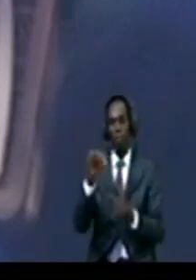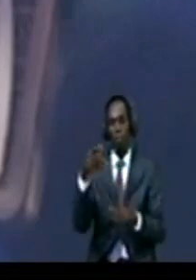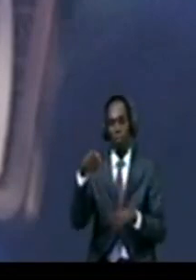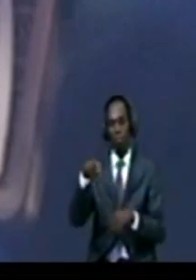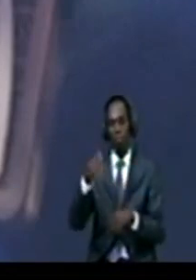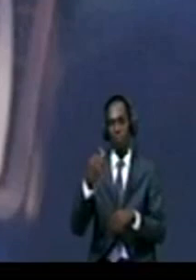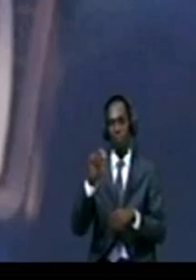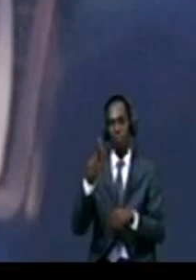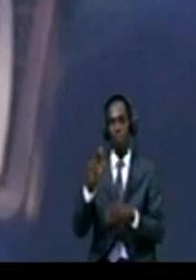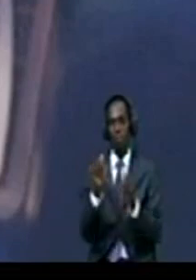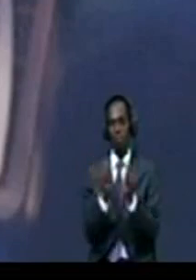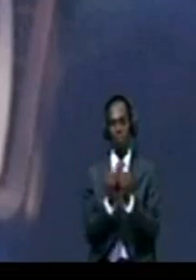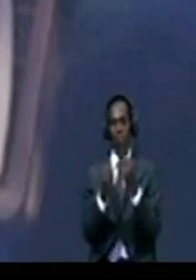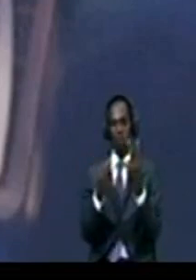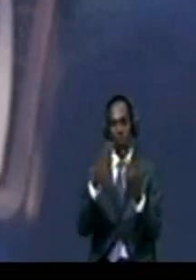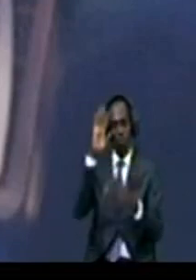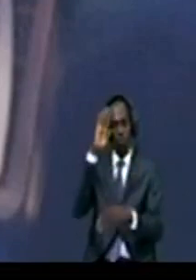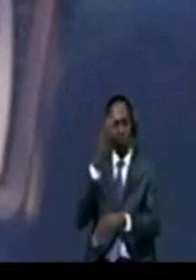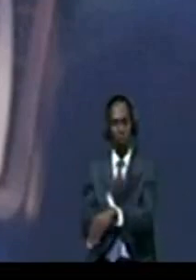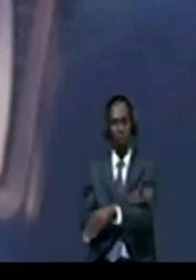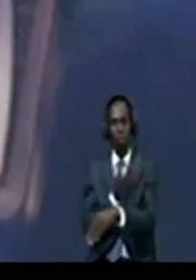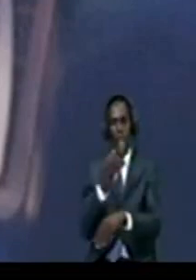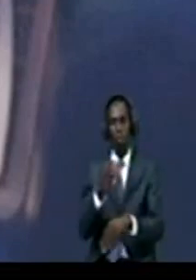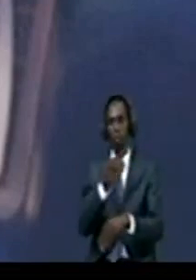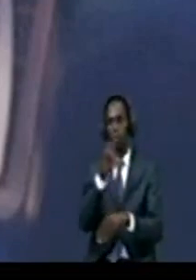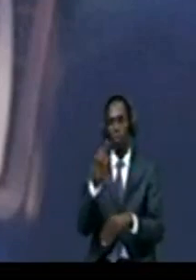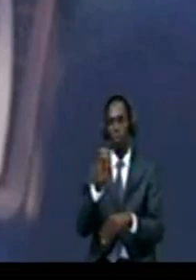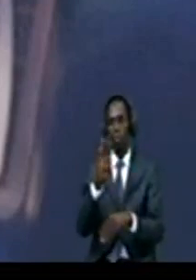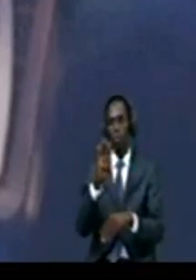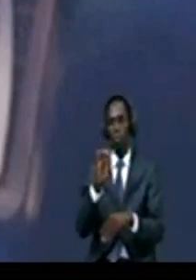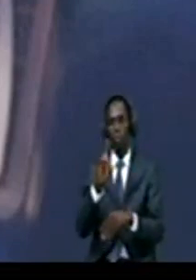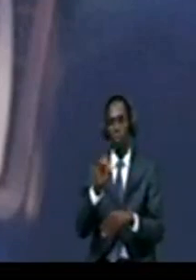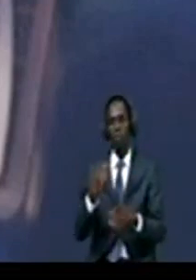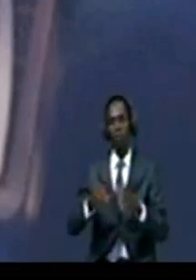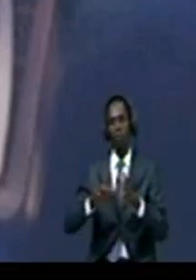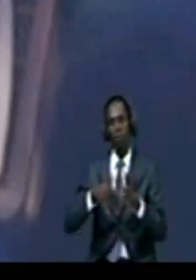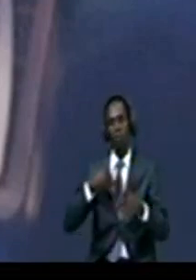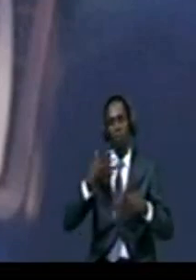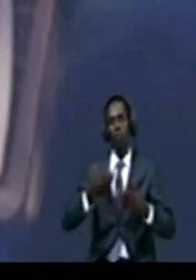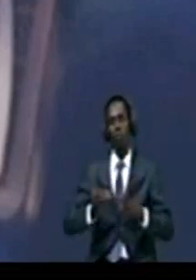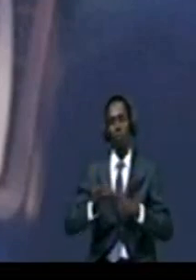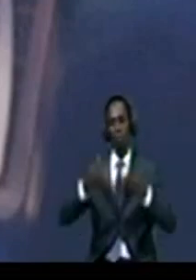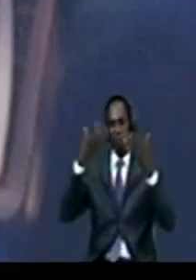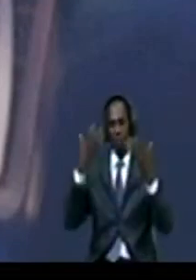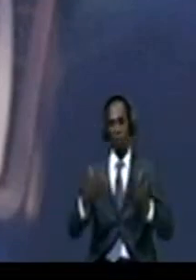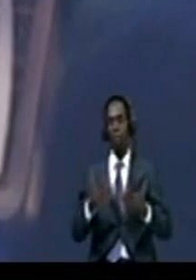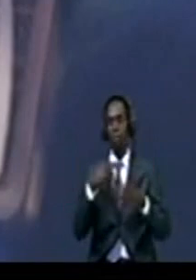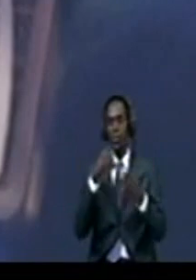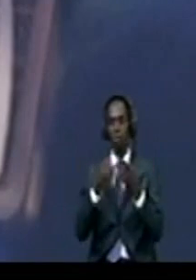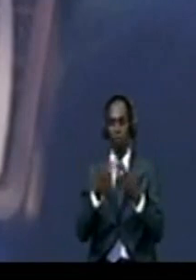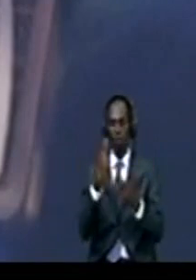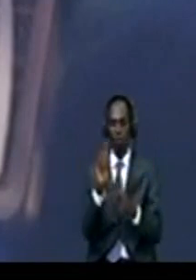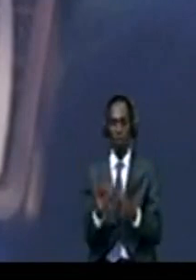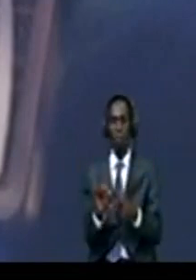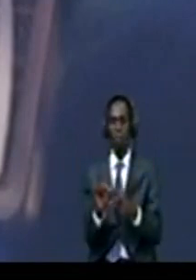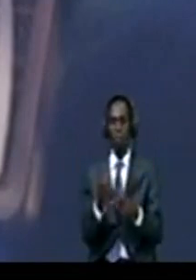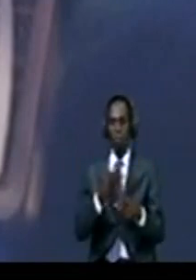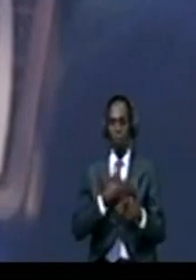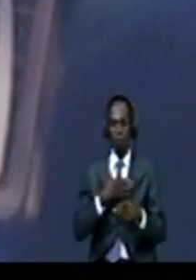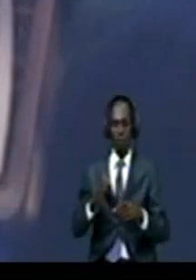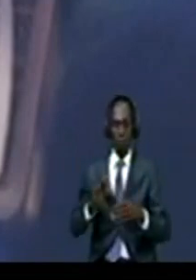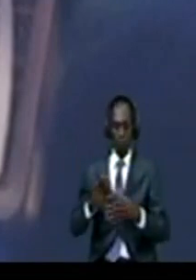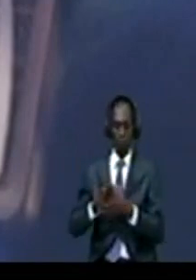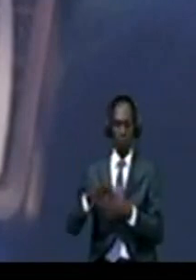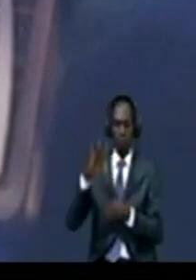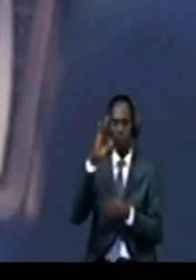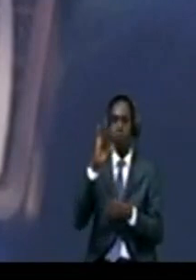Zebedee, and began to be sorrowful and very heavy. Then saith he unto them, My soul is exceeding sorrowful,